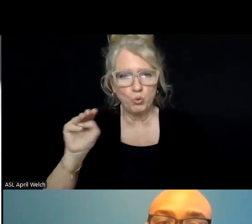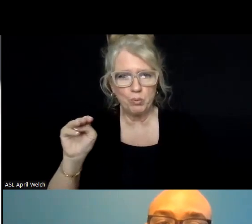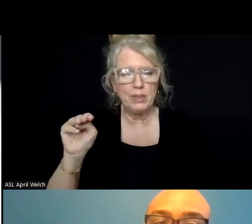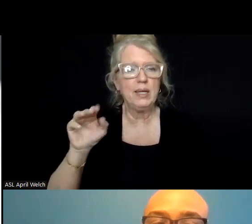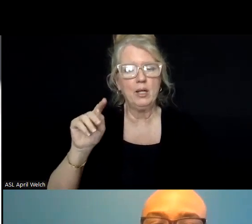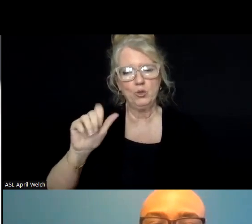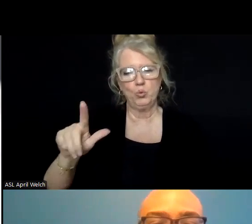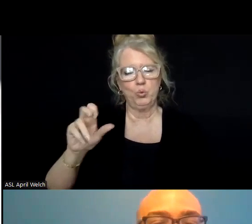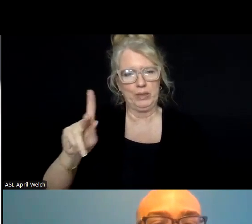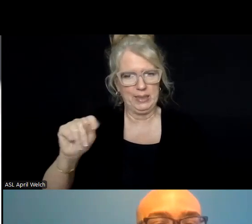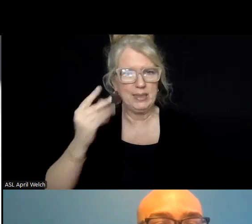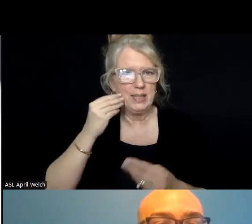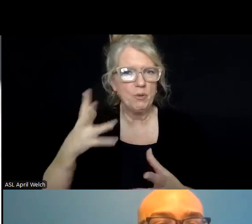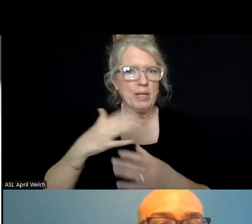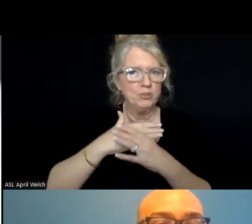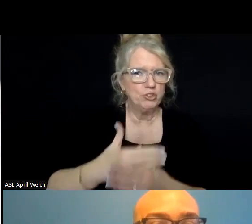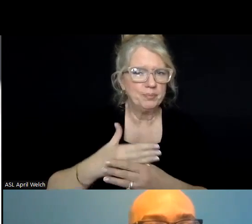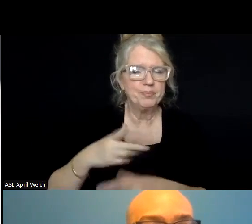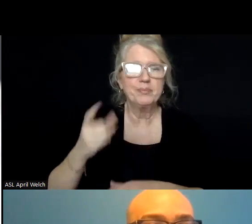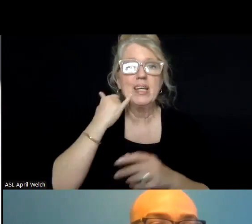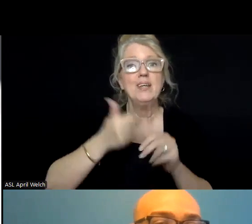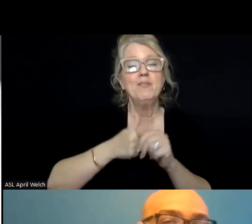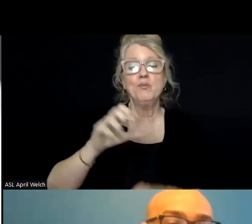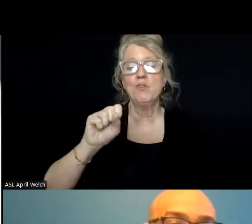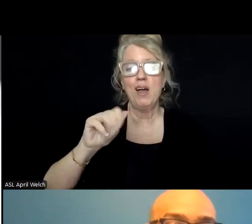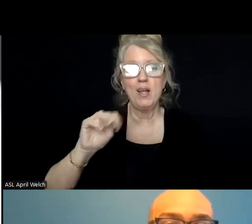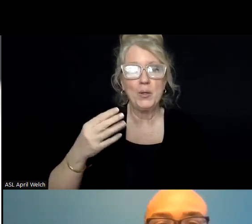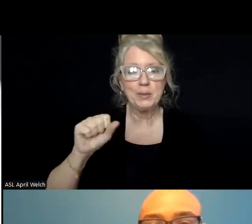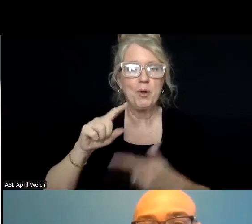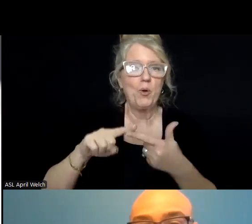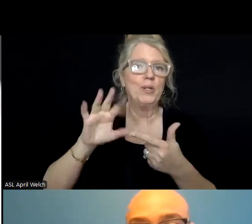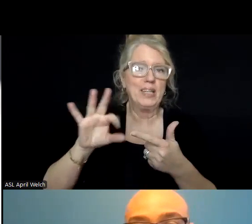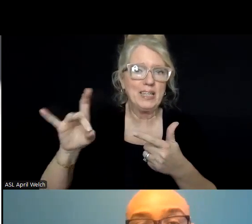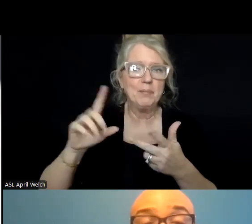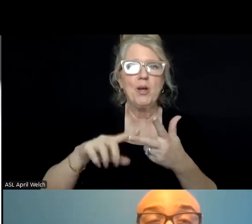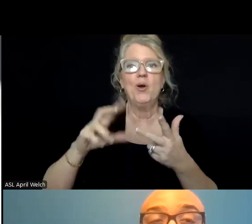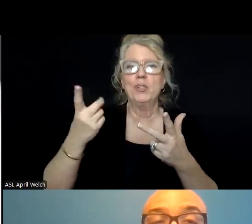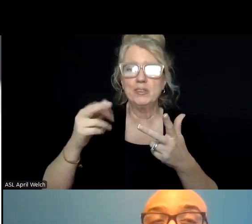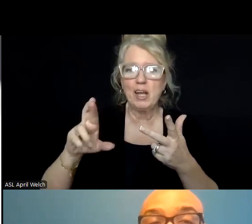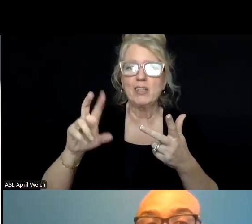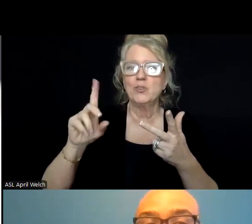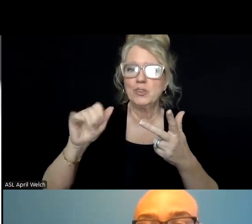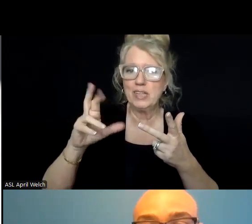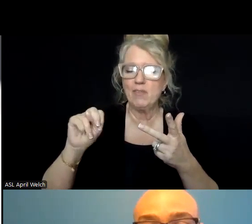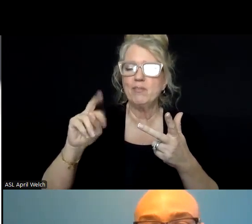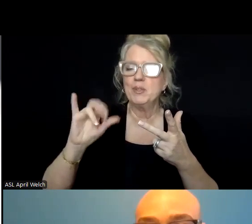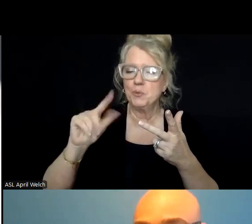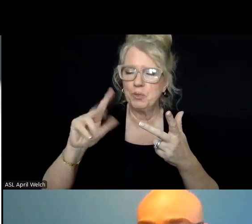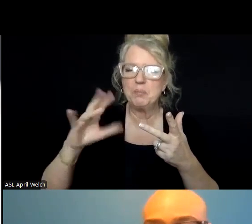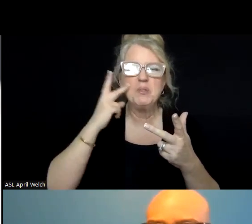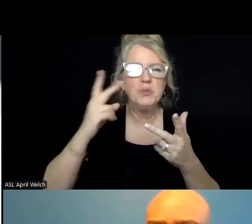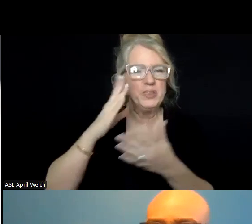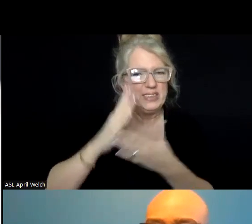for Suicide Prevention Month there. If you all follow SAMHSA or 988 or Dr. Delphin Rittman, you've probably seen some of our